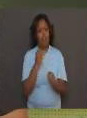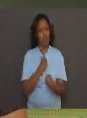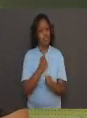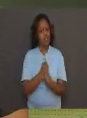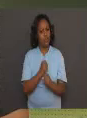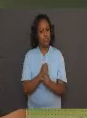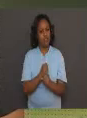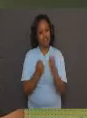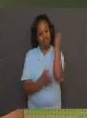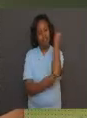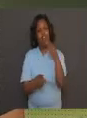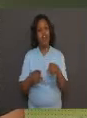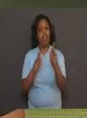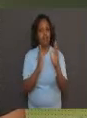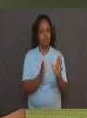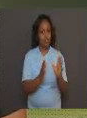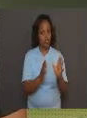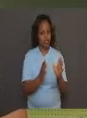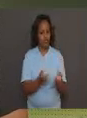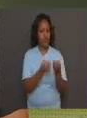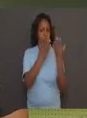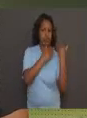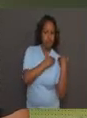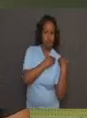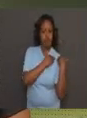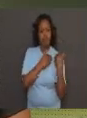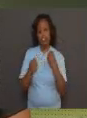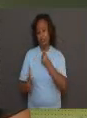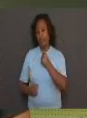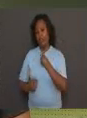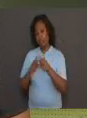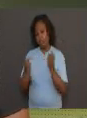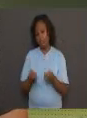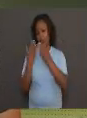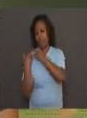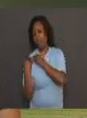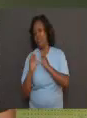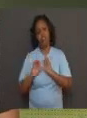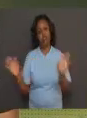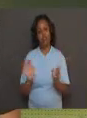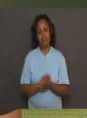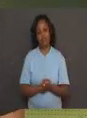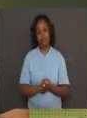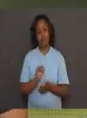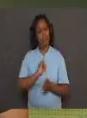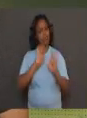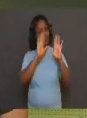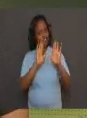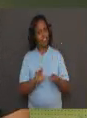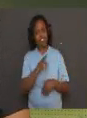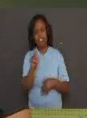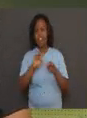peasants and very little responsibility on the soldiers. I wonder how you